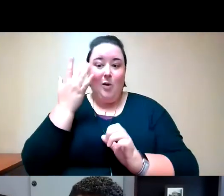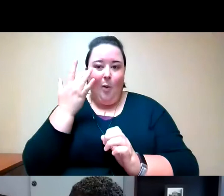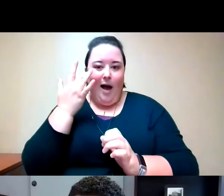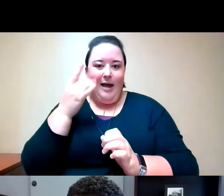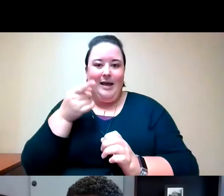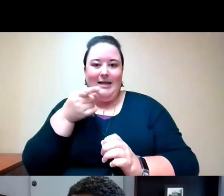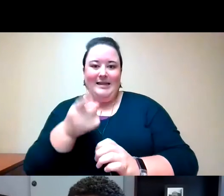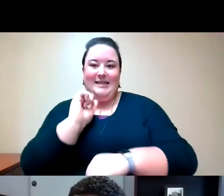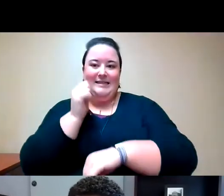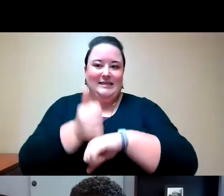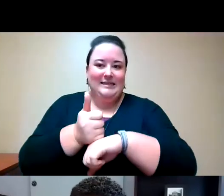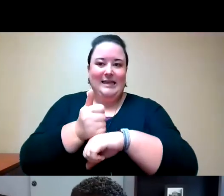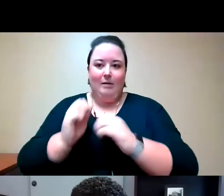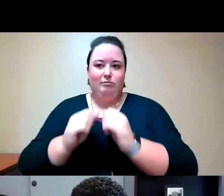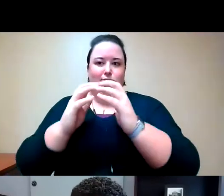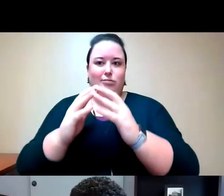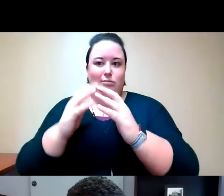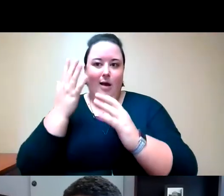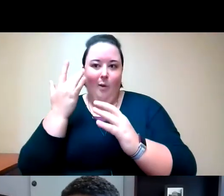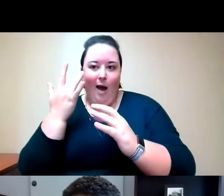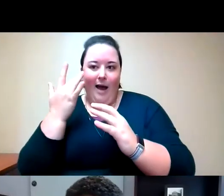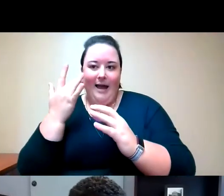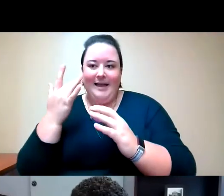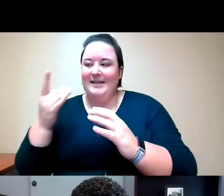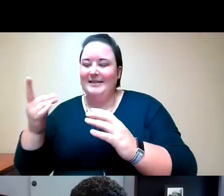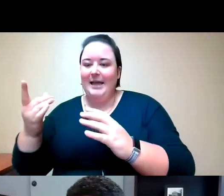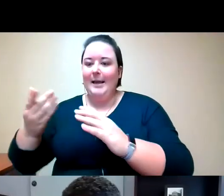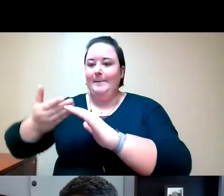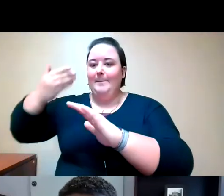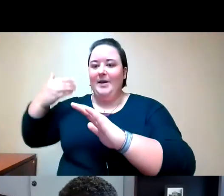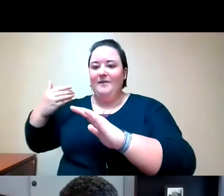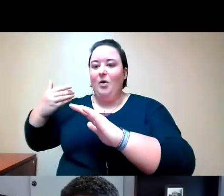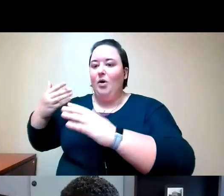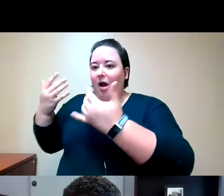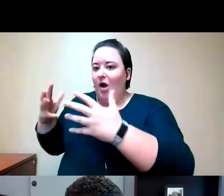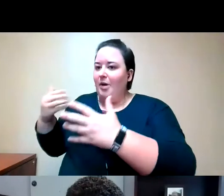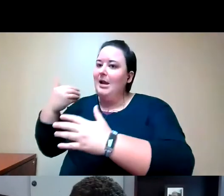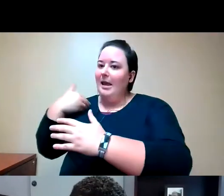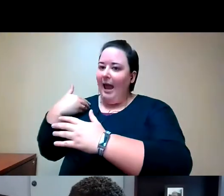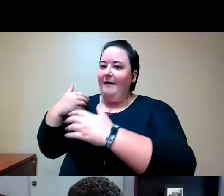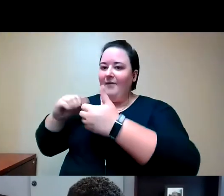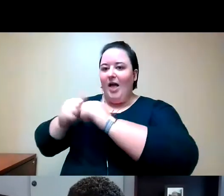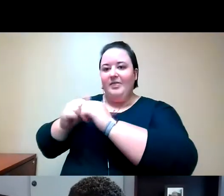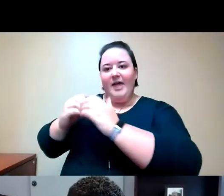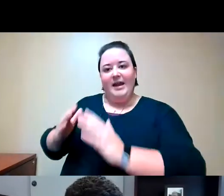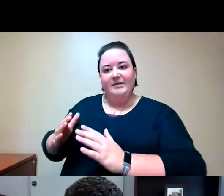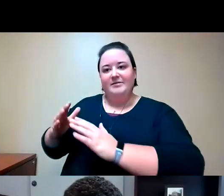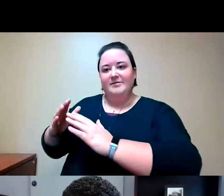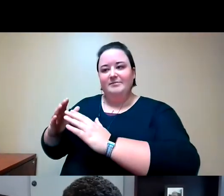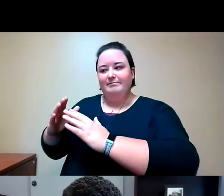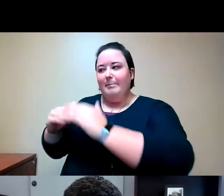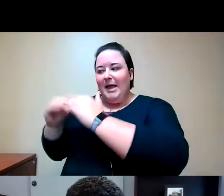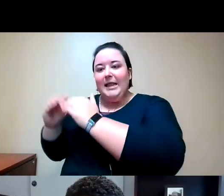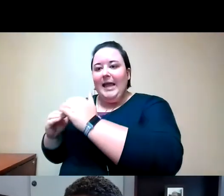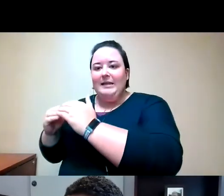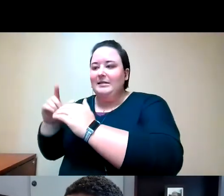this exists is because they were not given equitable access to the existing University of Alabama athletic facilities. Now,